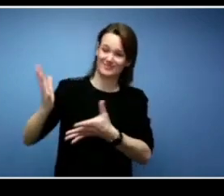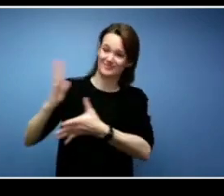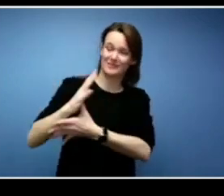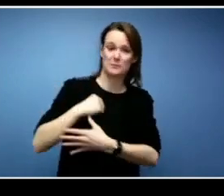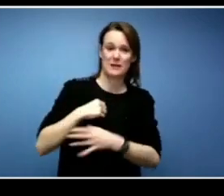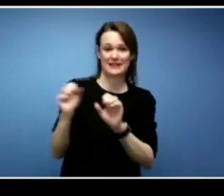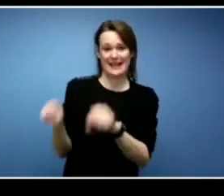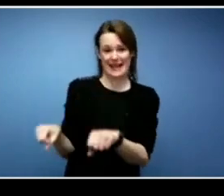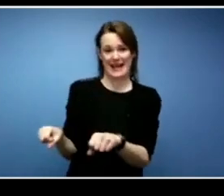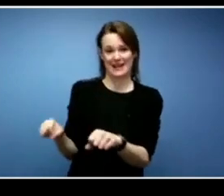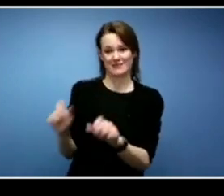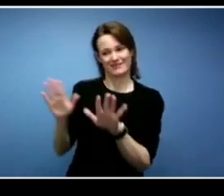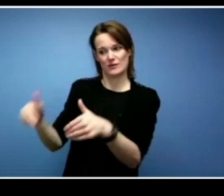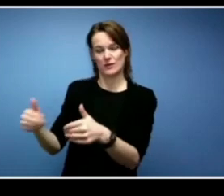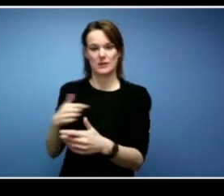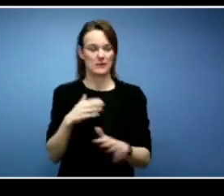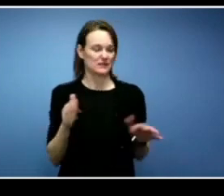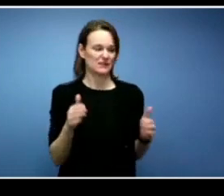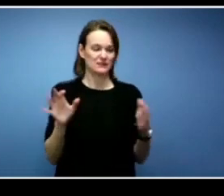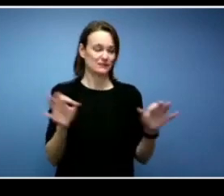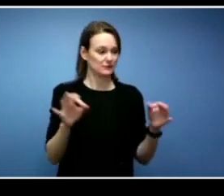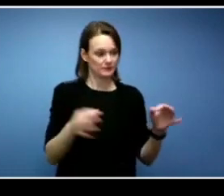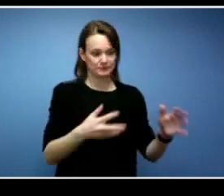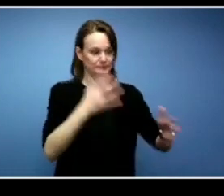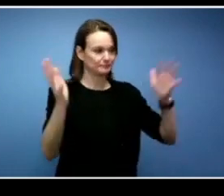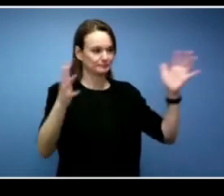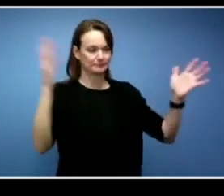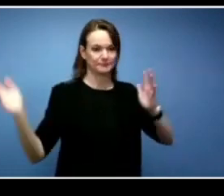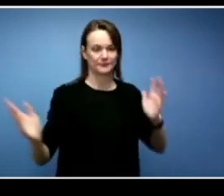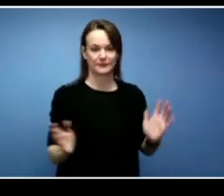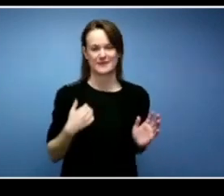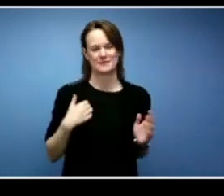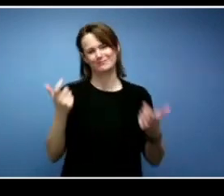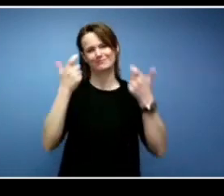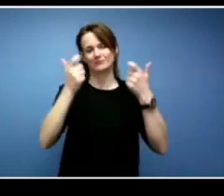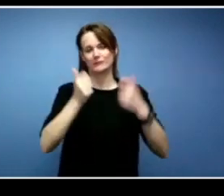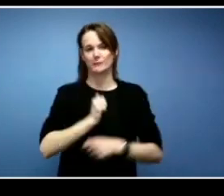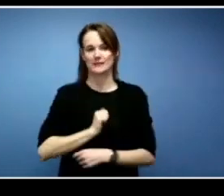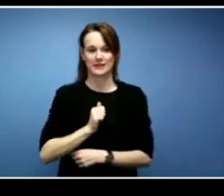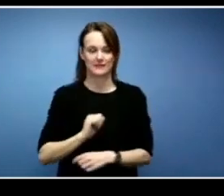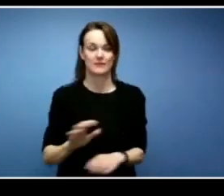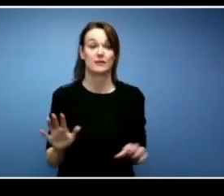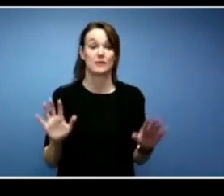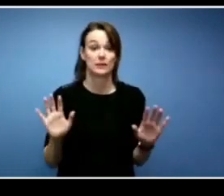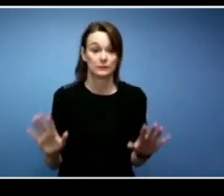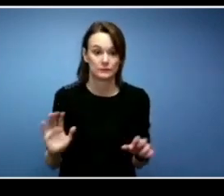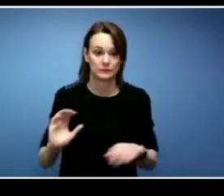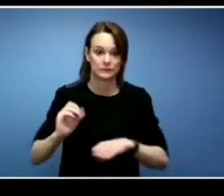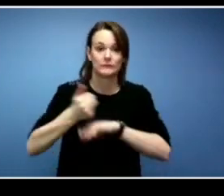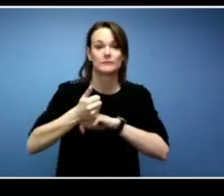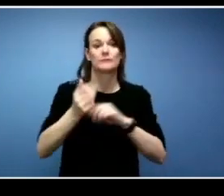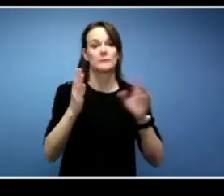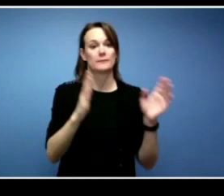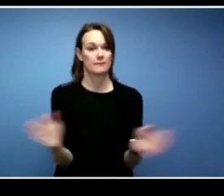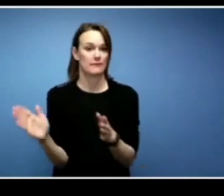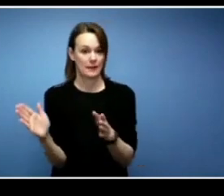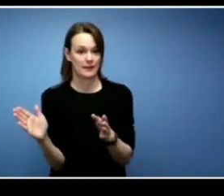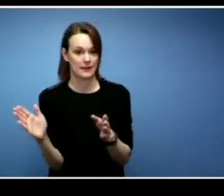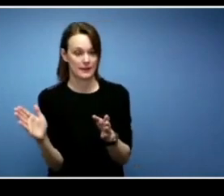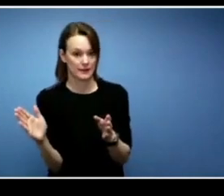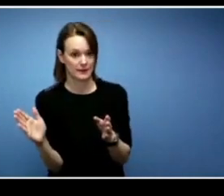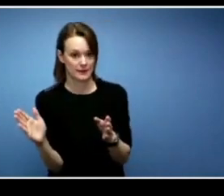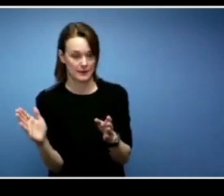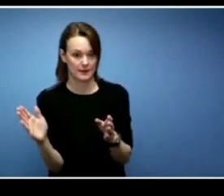needed to do in my business. So that was one thing. I came up with a plan, and I